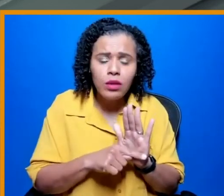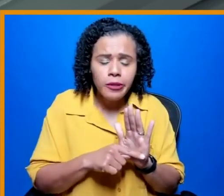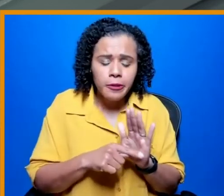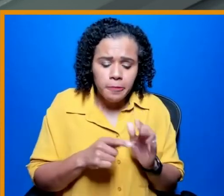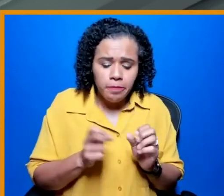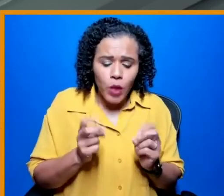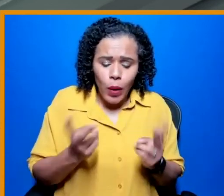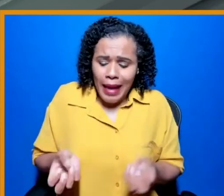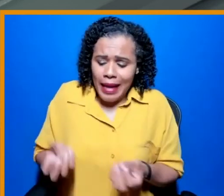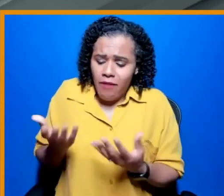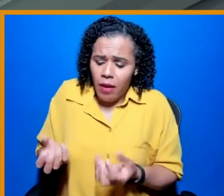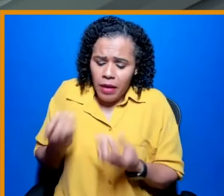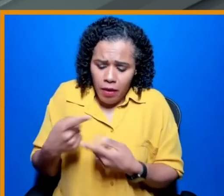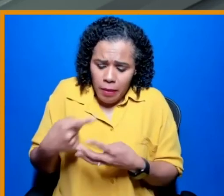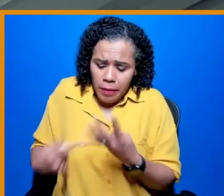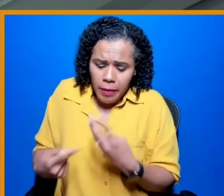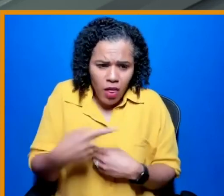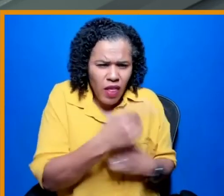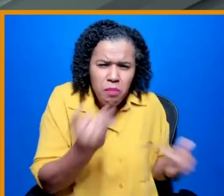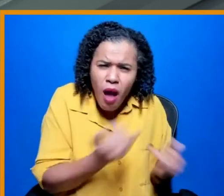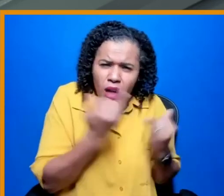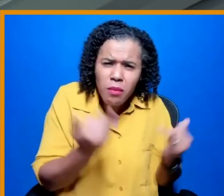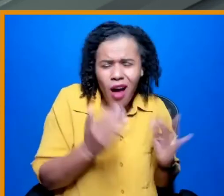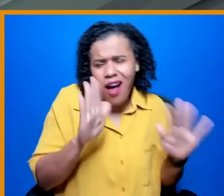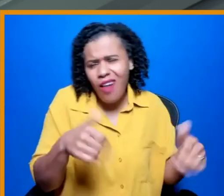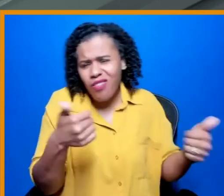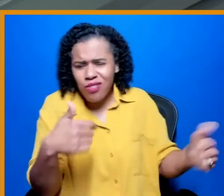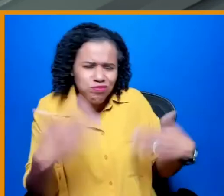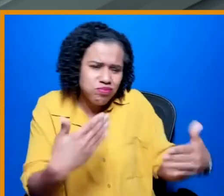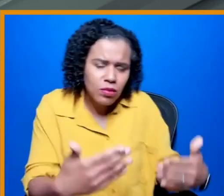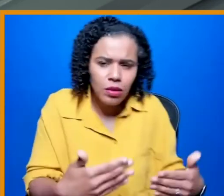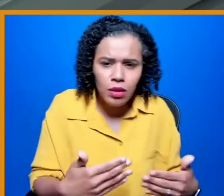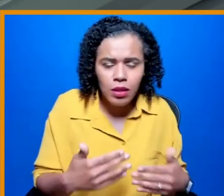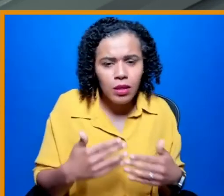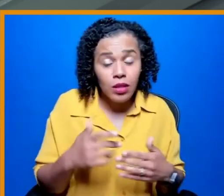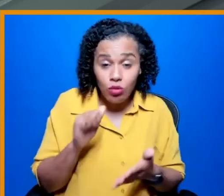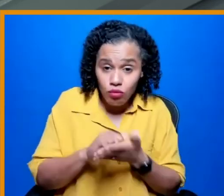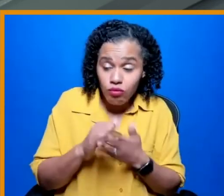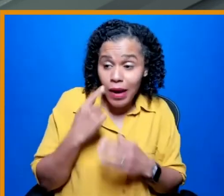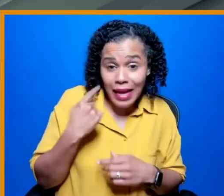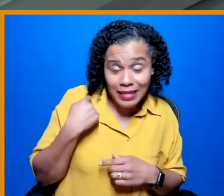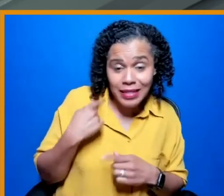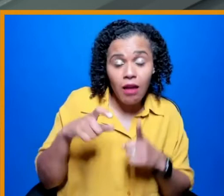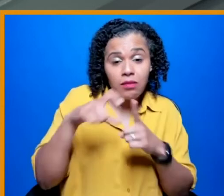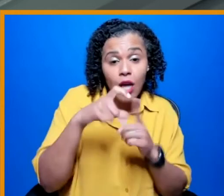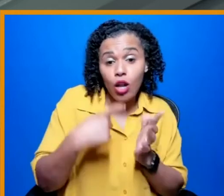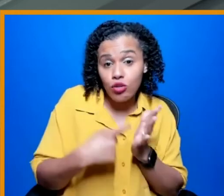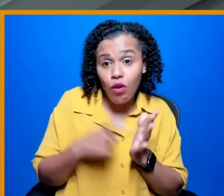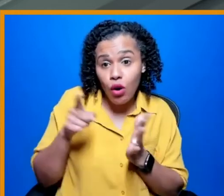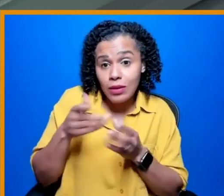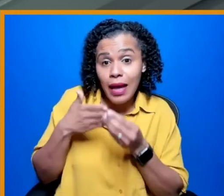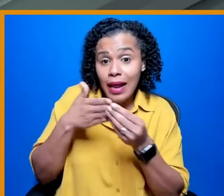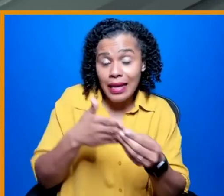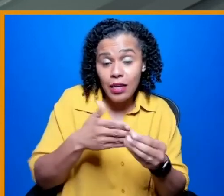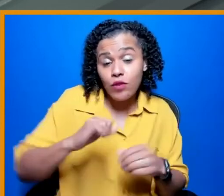nothing had happened. As Wendy said yesterday, quite remarkably, Douglas Ross, the leader of the Scottish Conservative